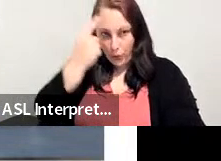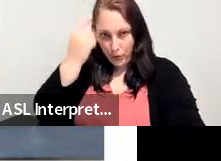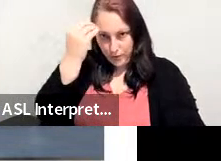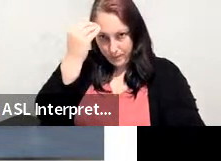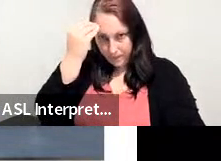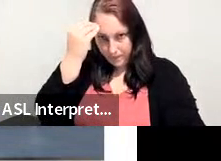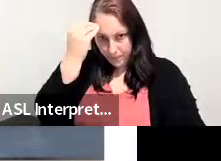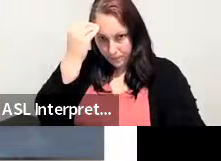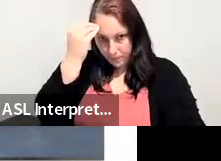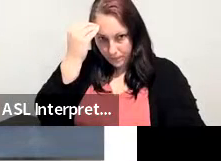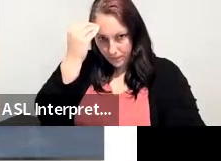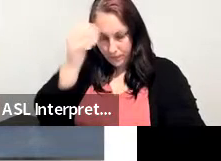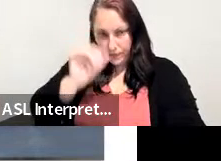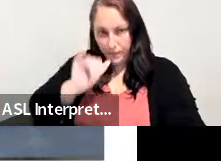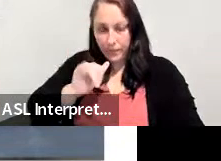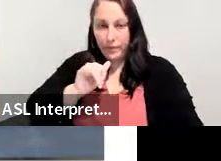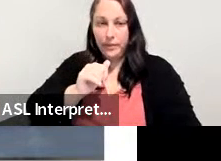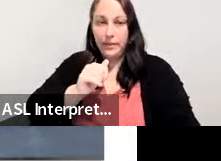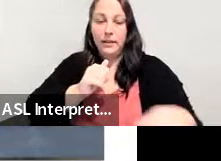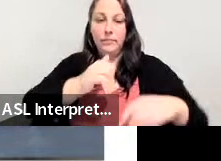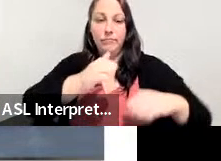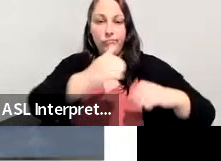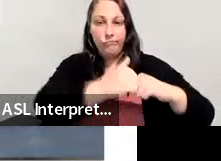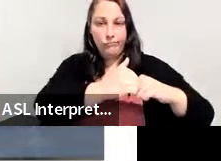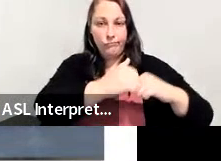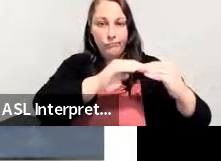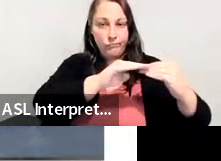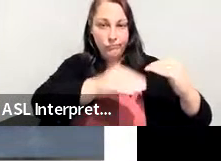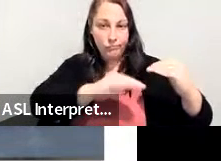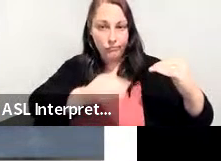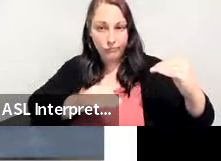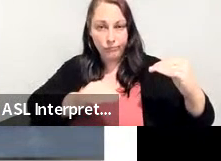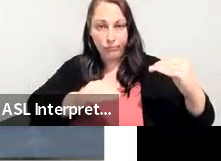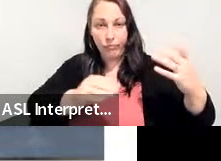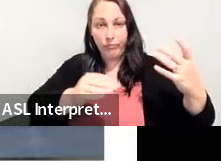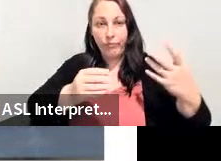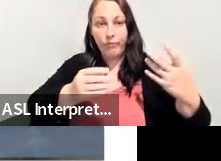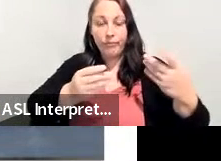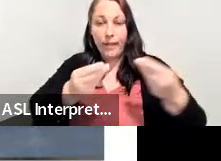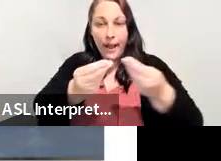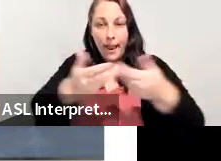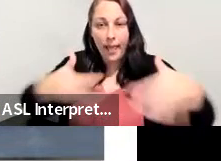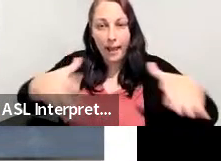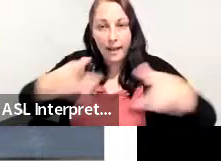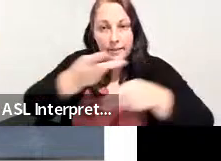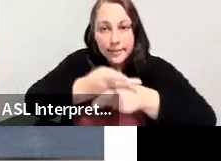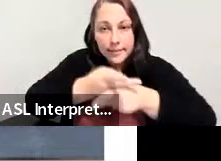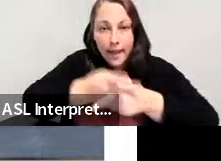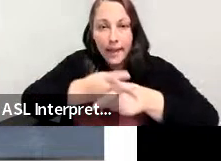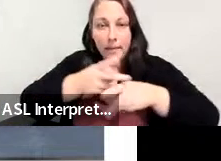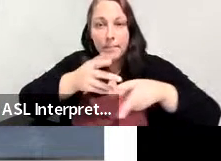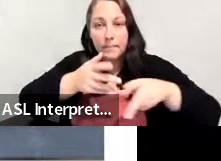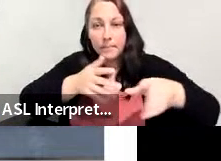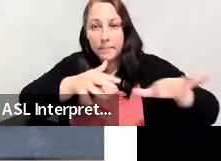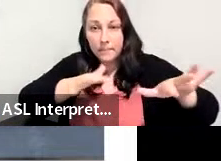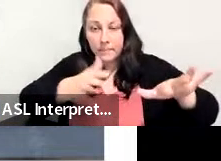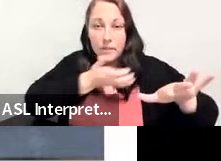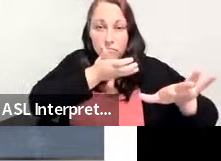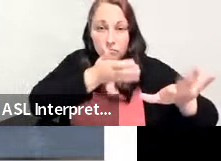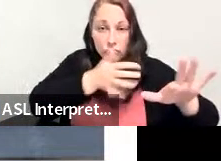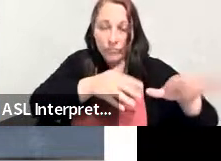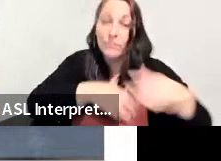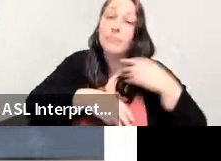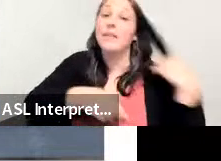With the landform and the landscaping, which I do appreciate, just a thought to keep in mind: there is a skate park